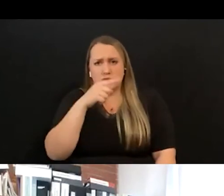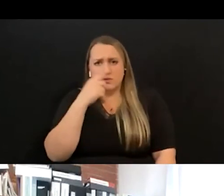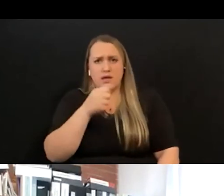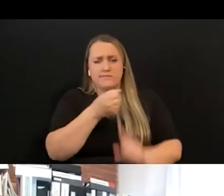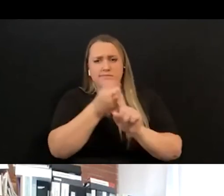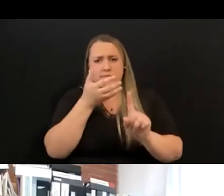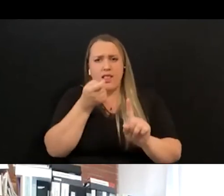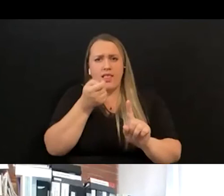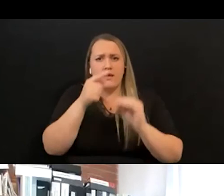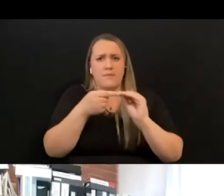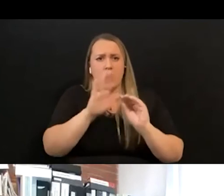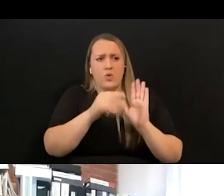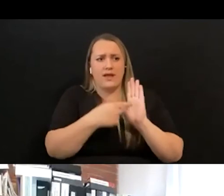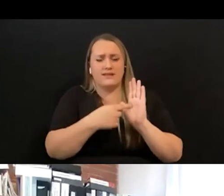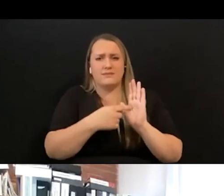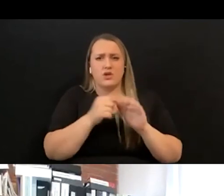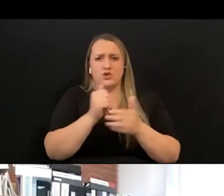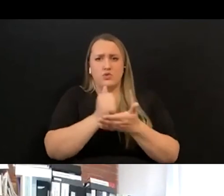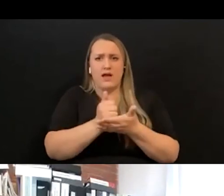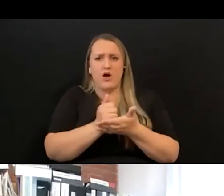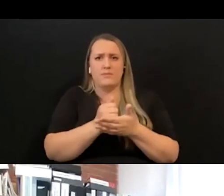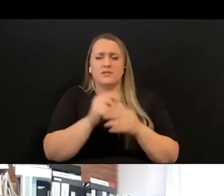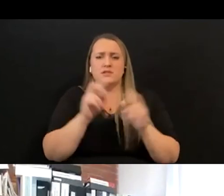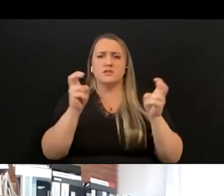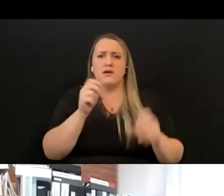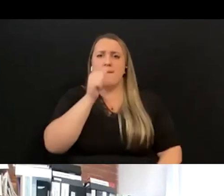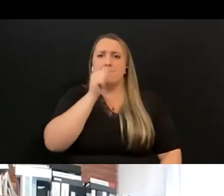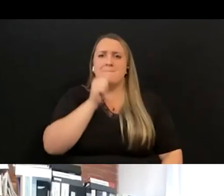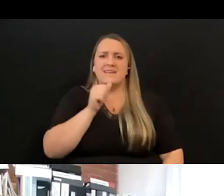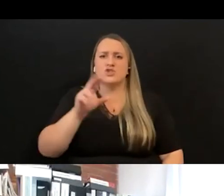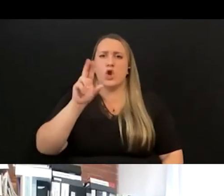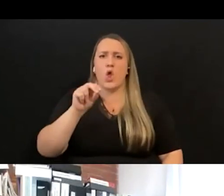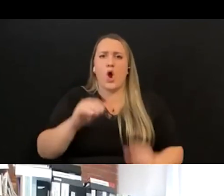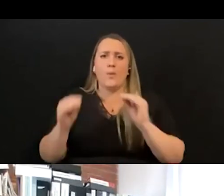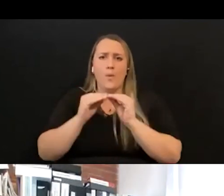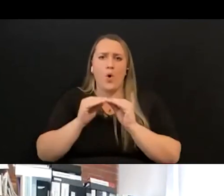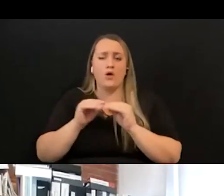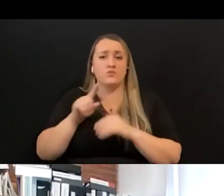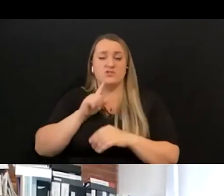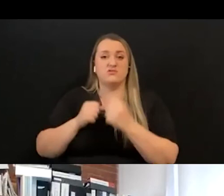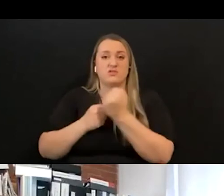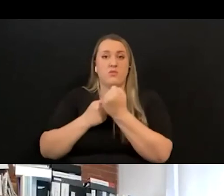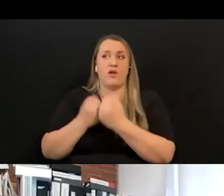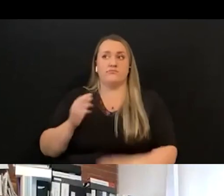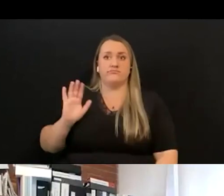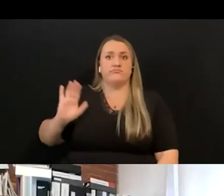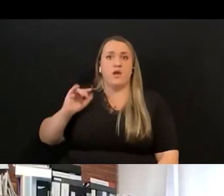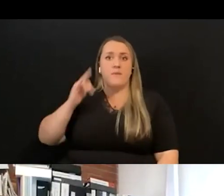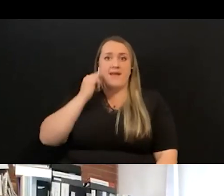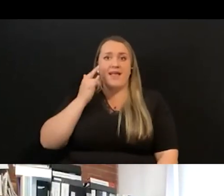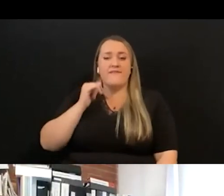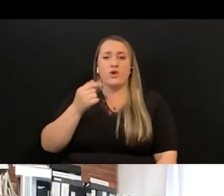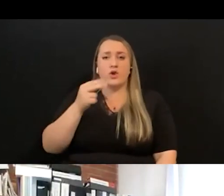the exhibit you helped curate, Patient No More, which was supported back in the day by California Humanities?